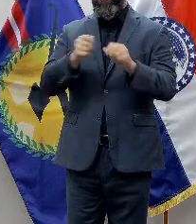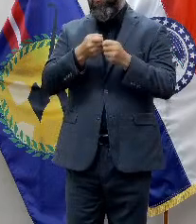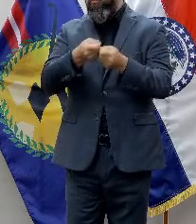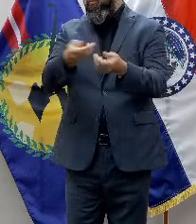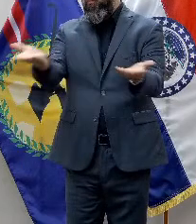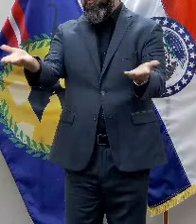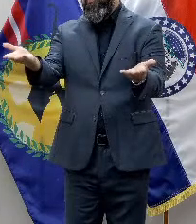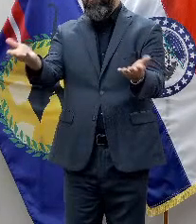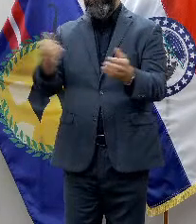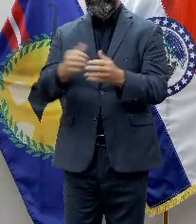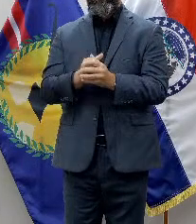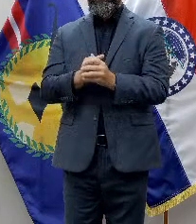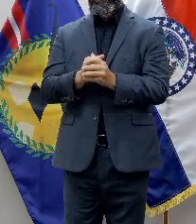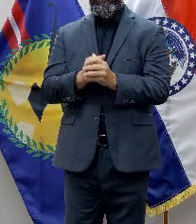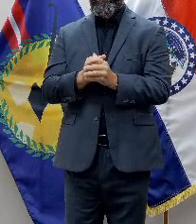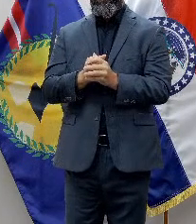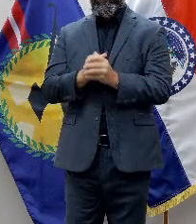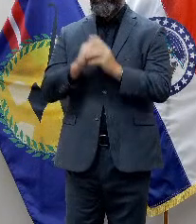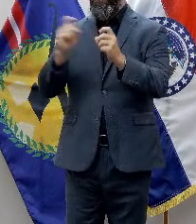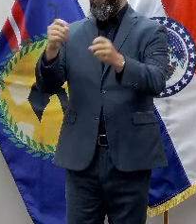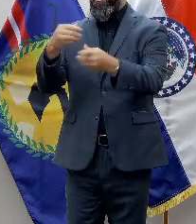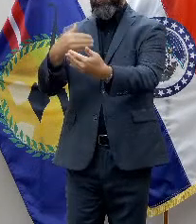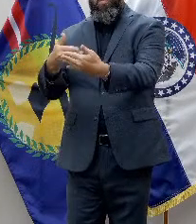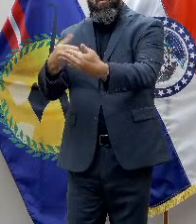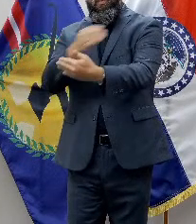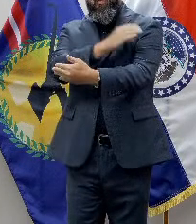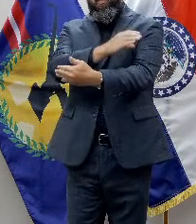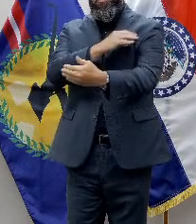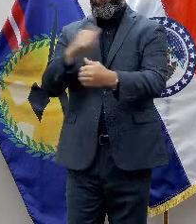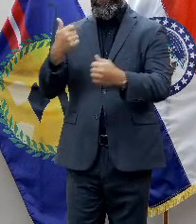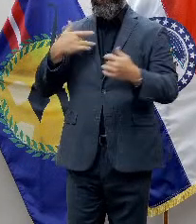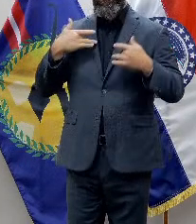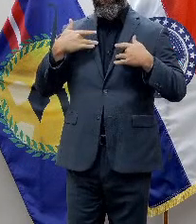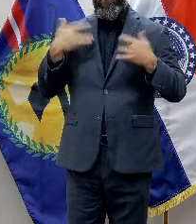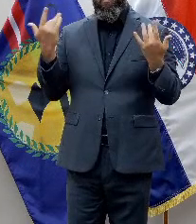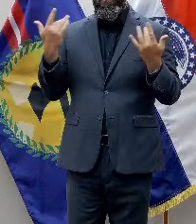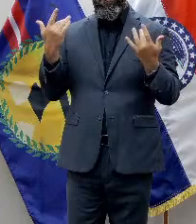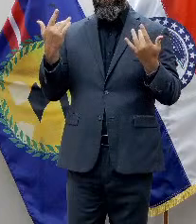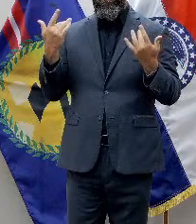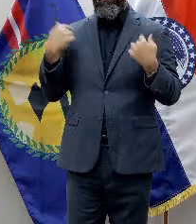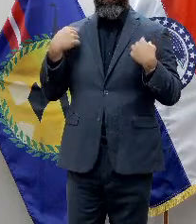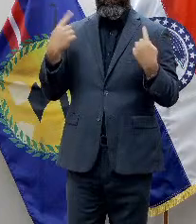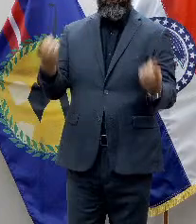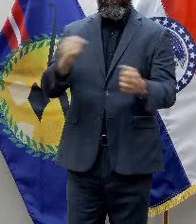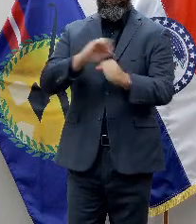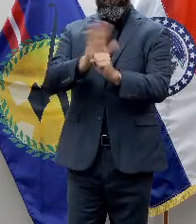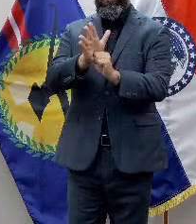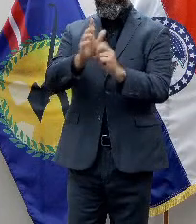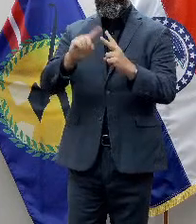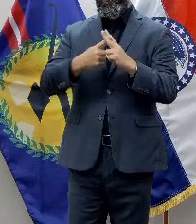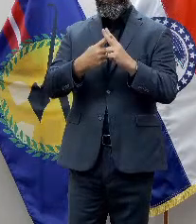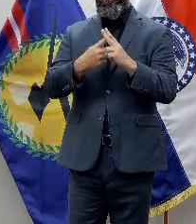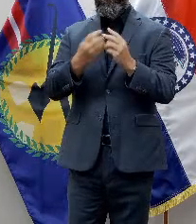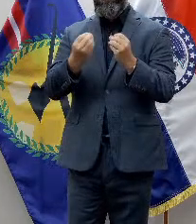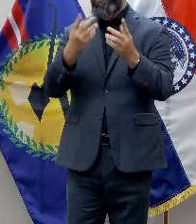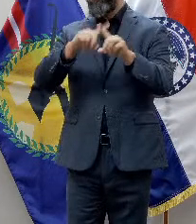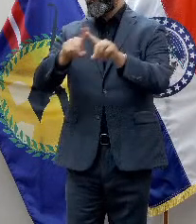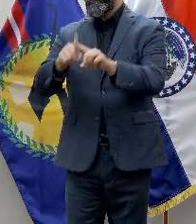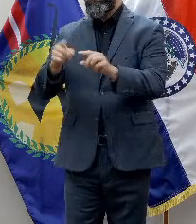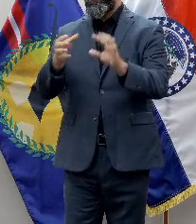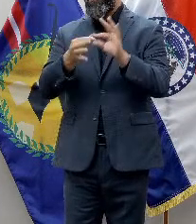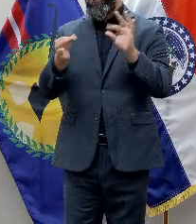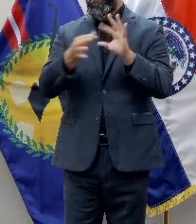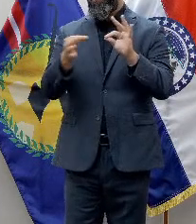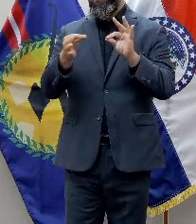or that we have handed out at neighborhood clinics and other types of events over the entire course of this pandemic, with a variety of different messages over